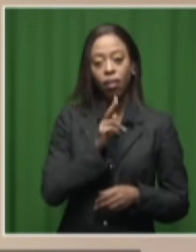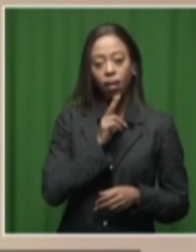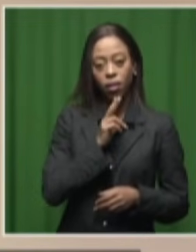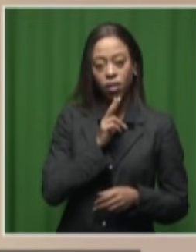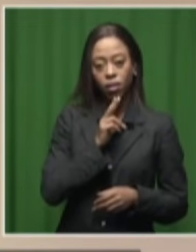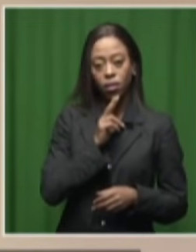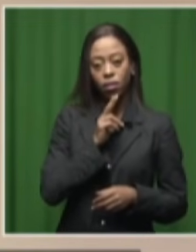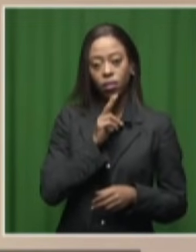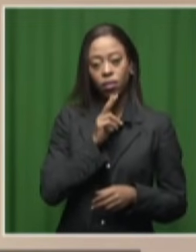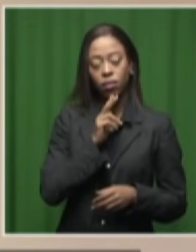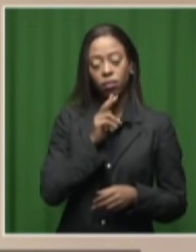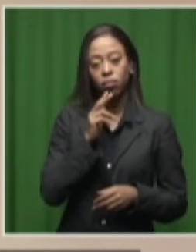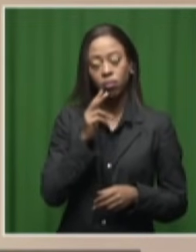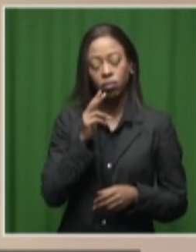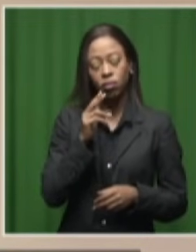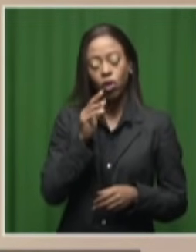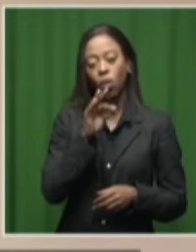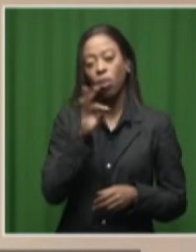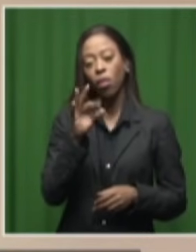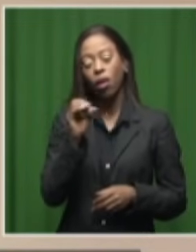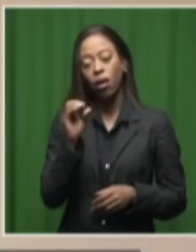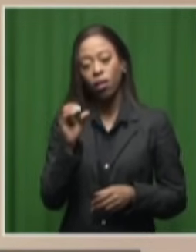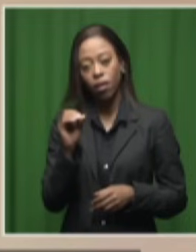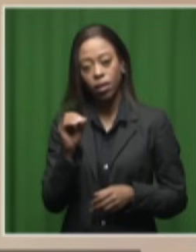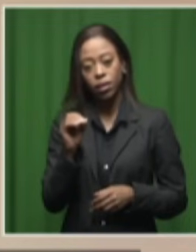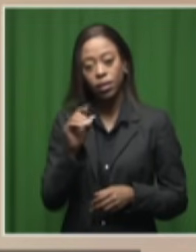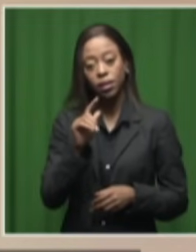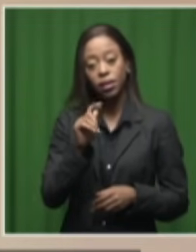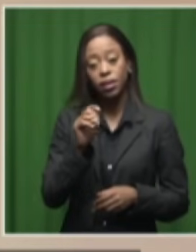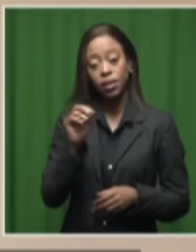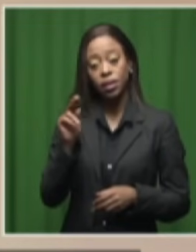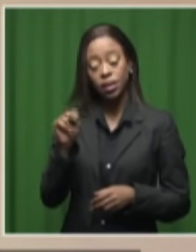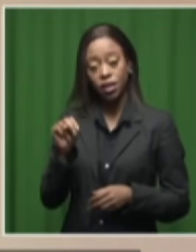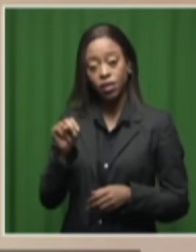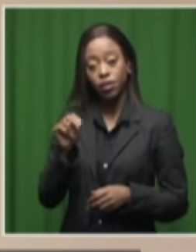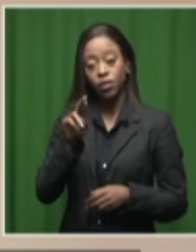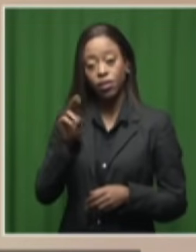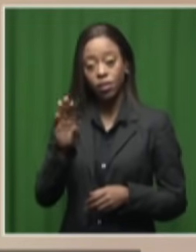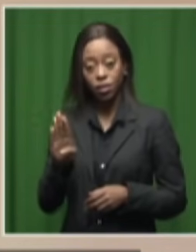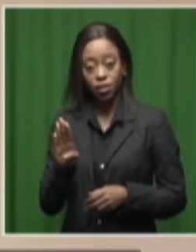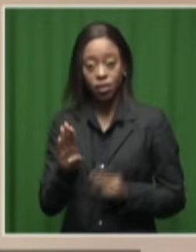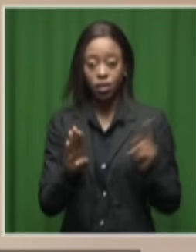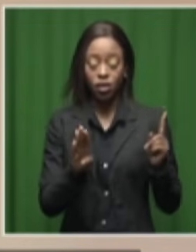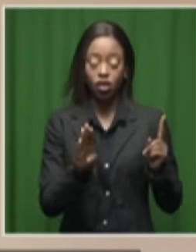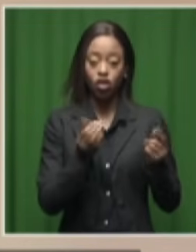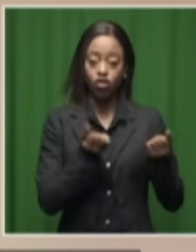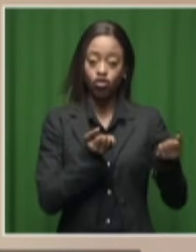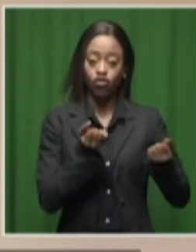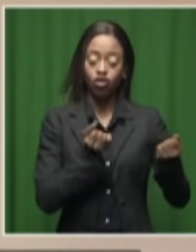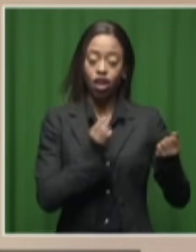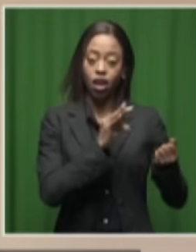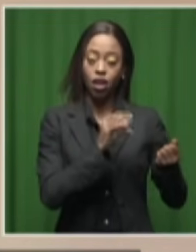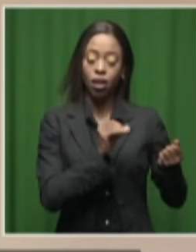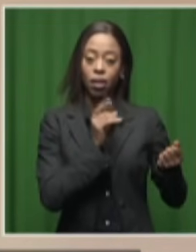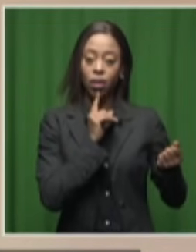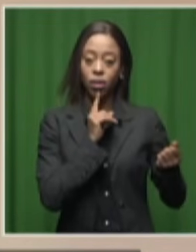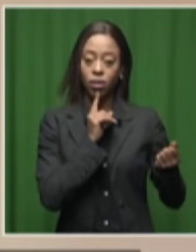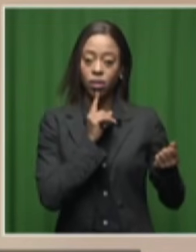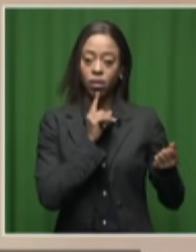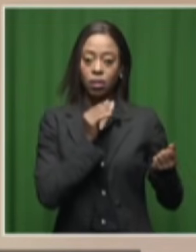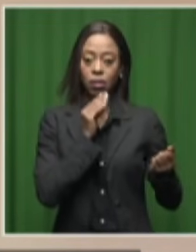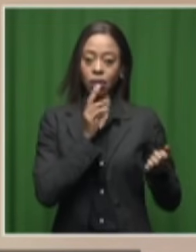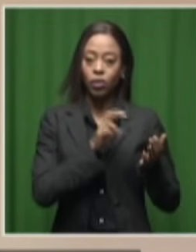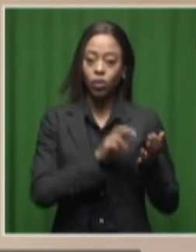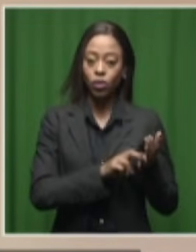8,200 tons to Richards Bay. A truck carries 30,000 tons. So in essence, you need